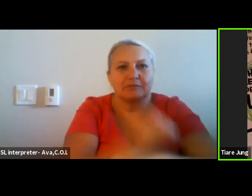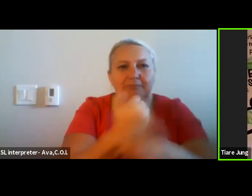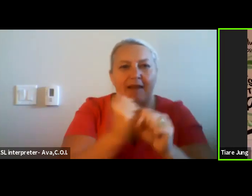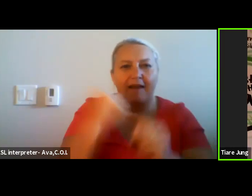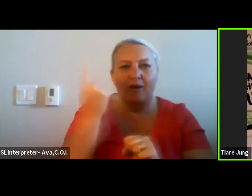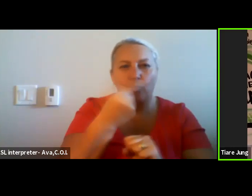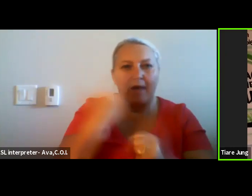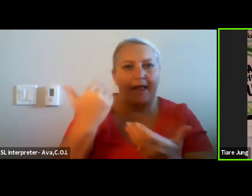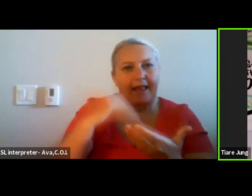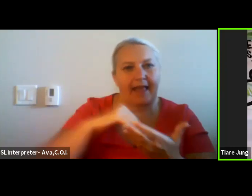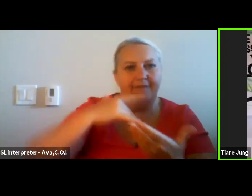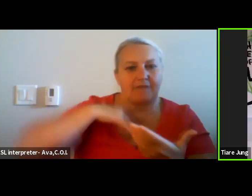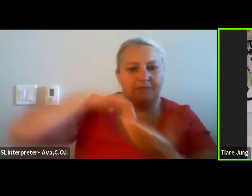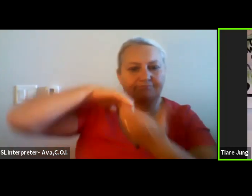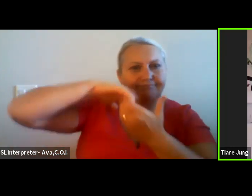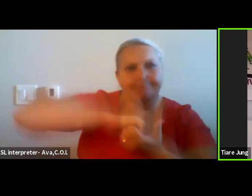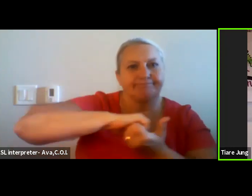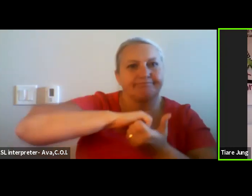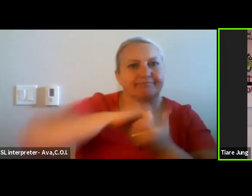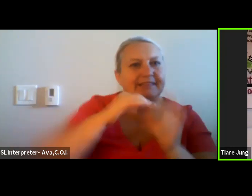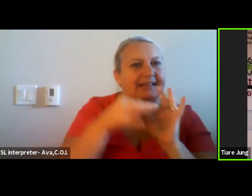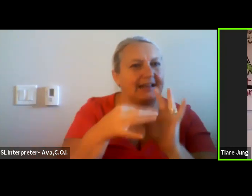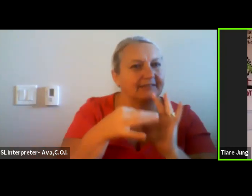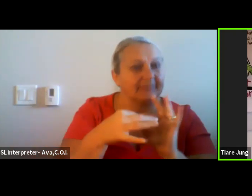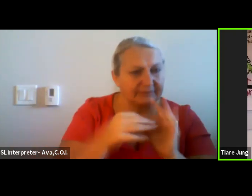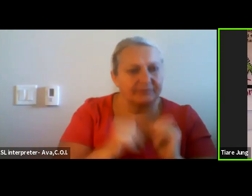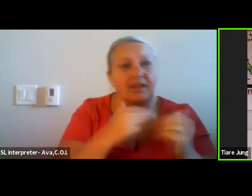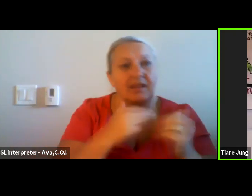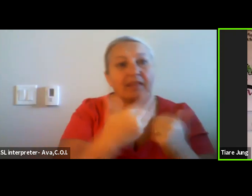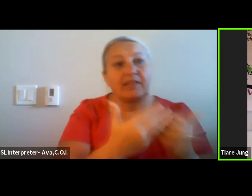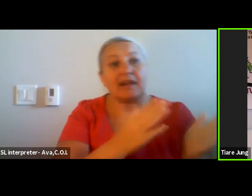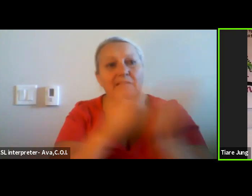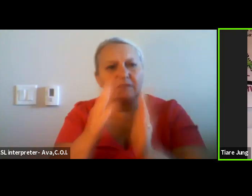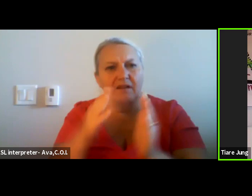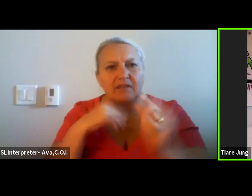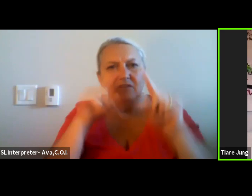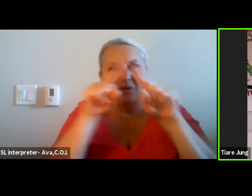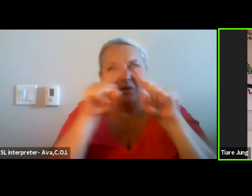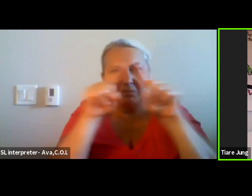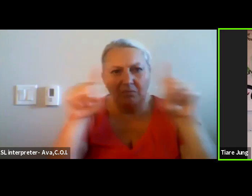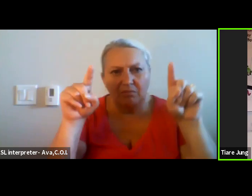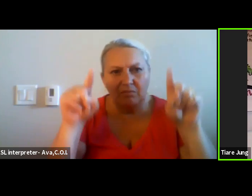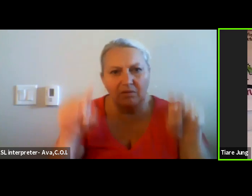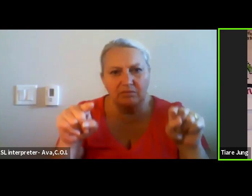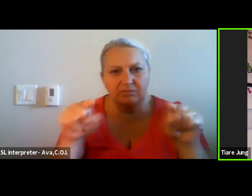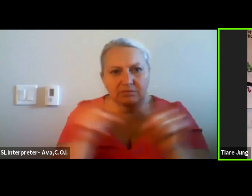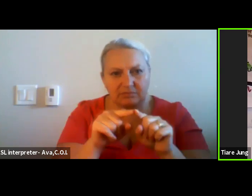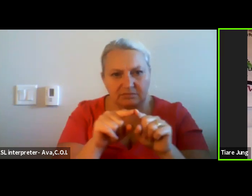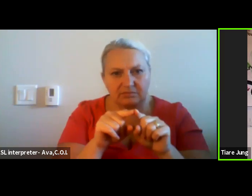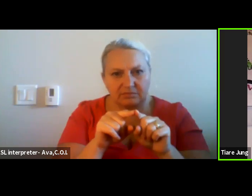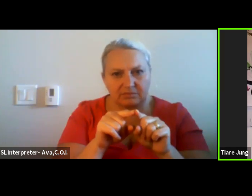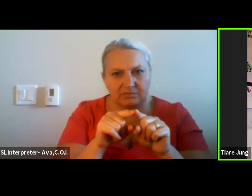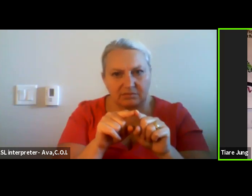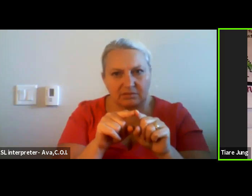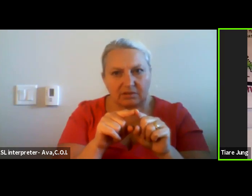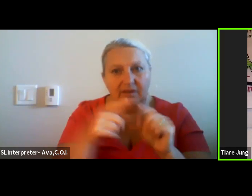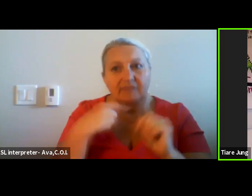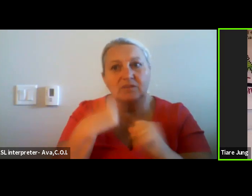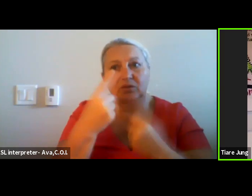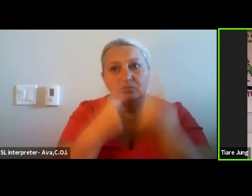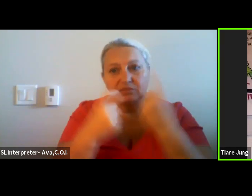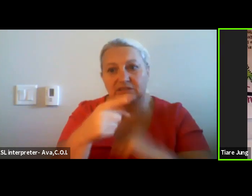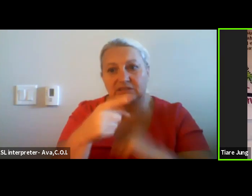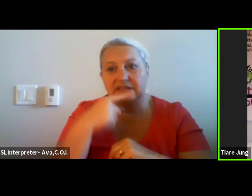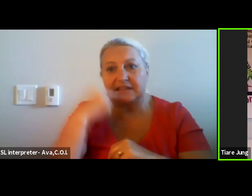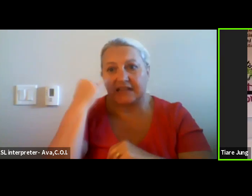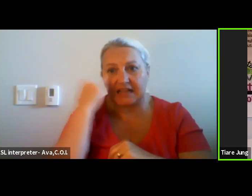Then in a rectangular box, it says the question, if our first step